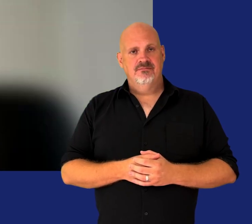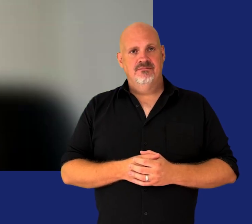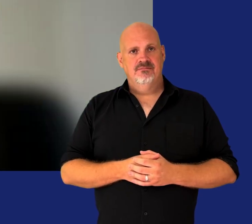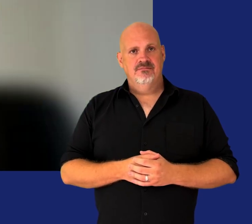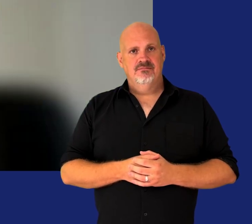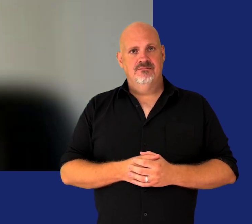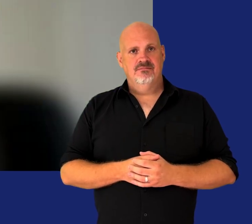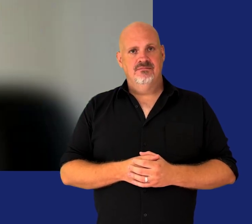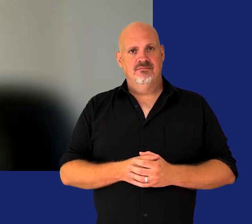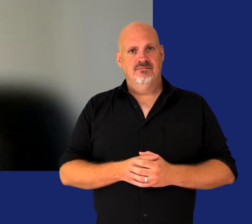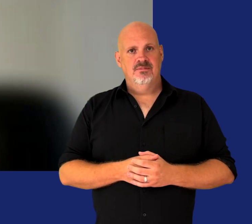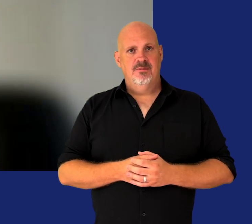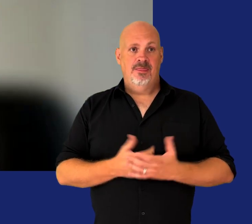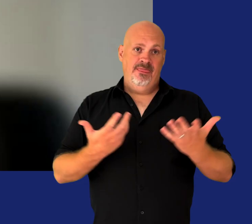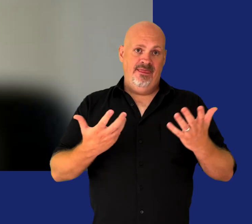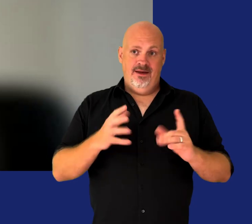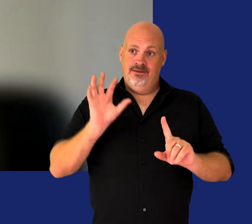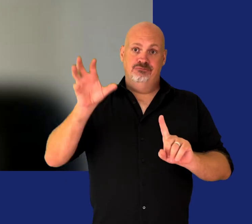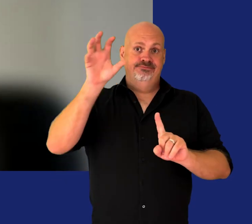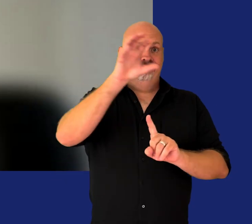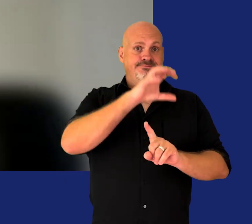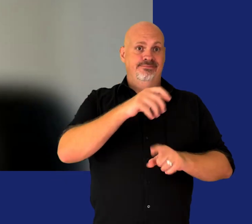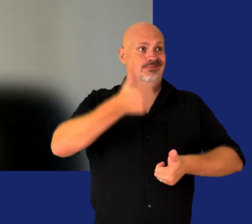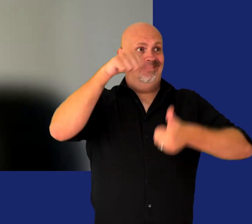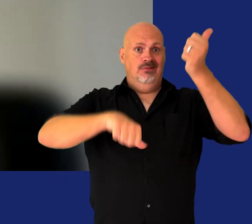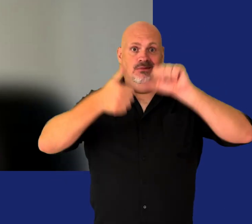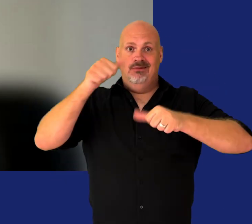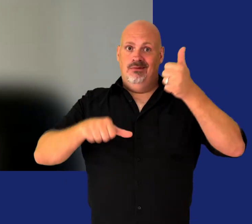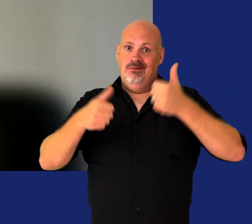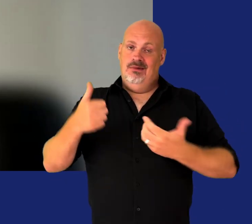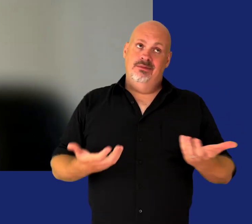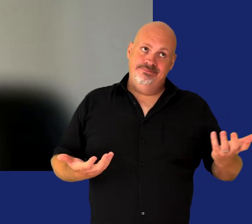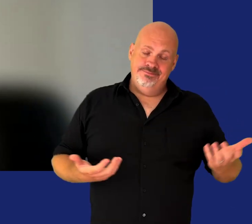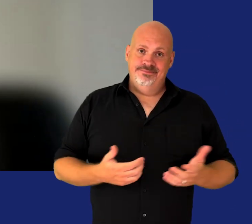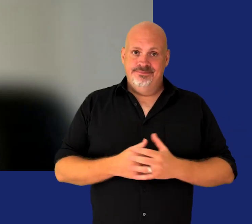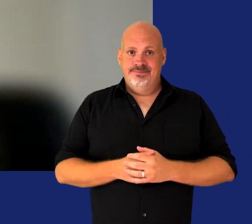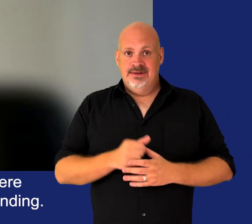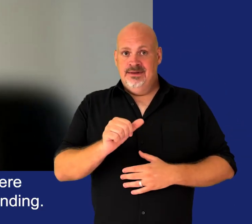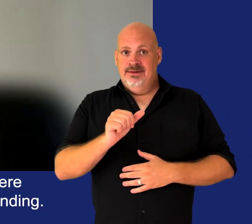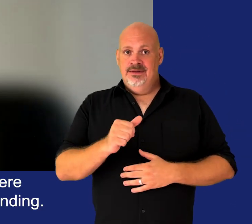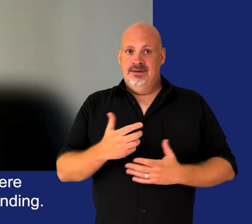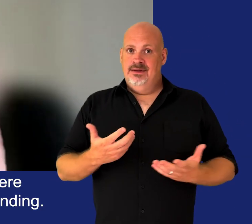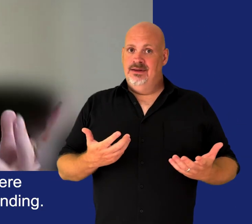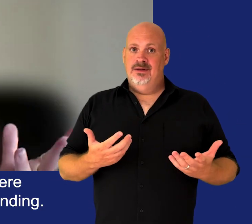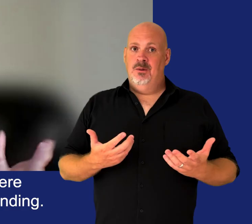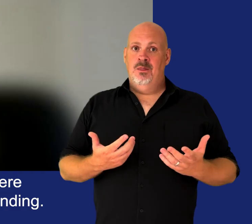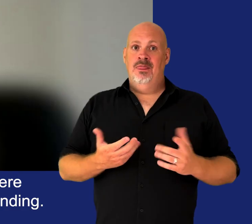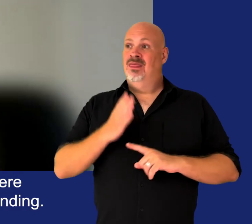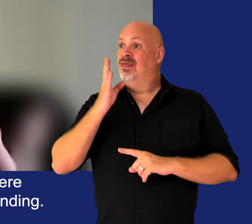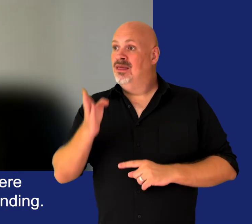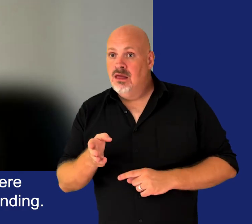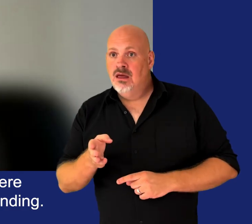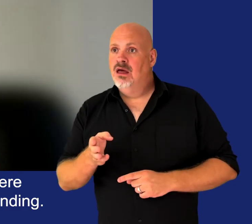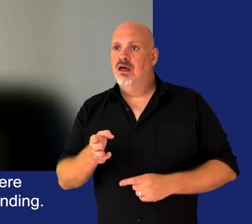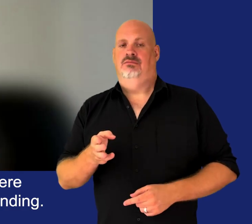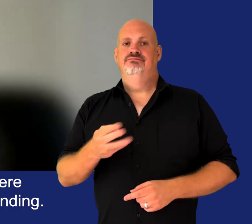Okay. It's that postcode lottery again. Yeah. Yeah. And the lottery of turning up somewhere